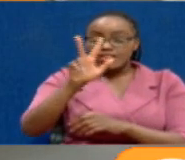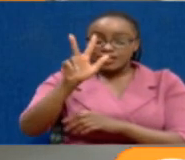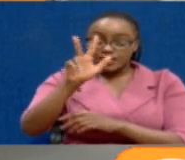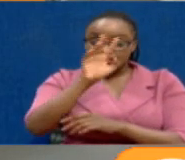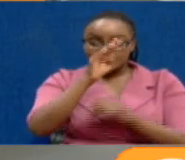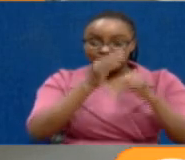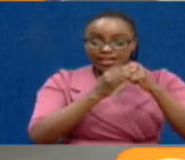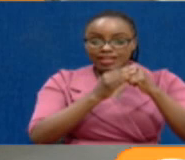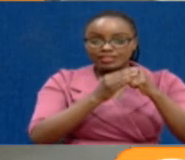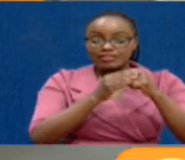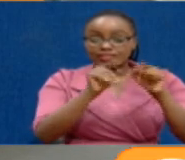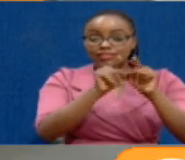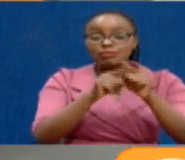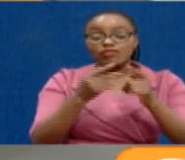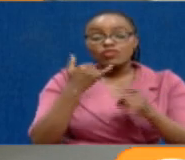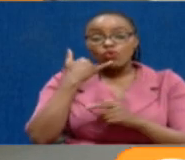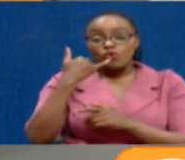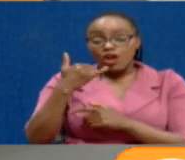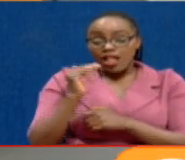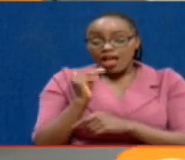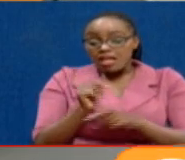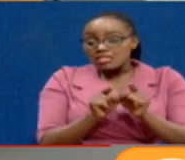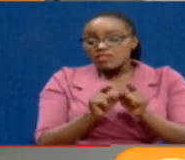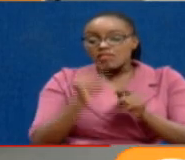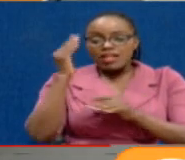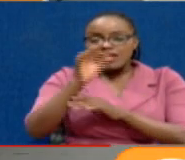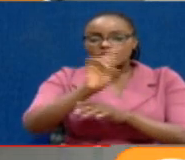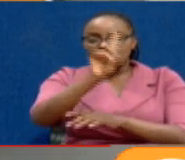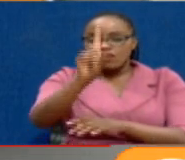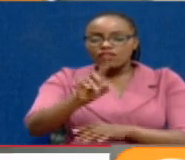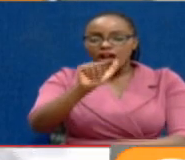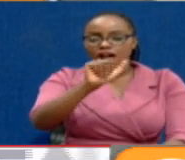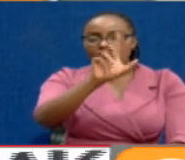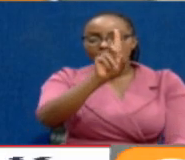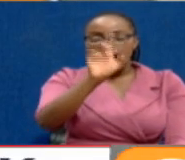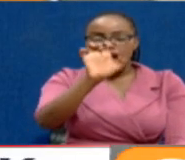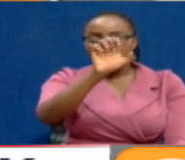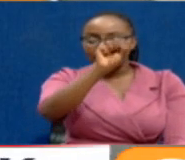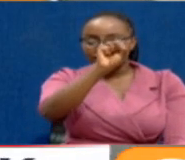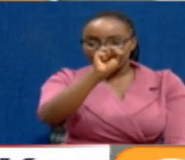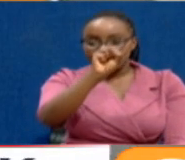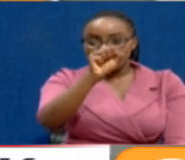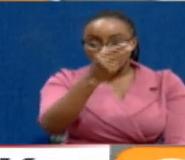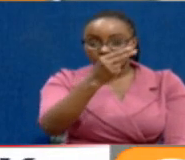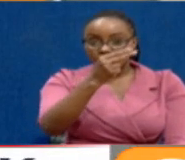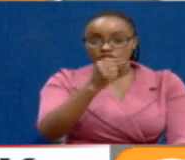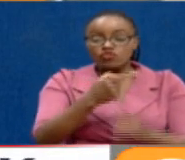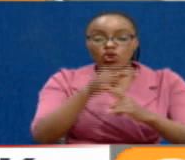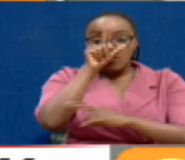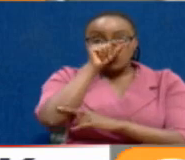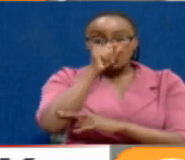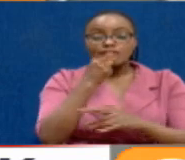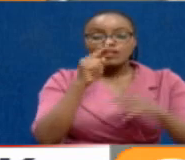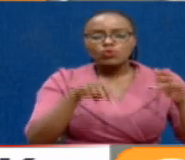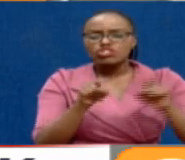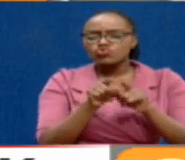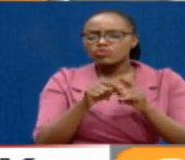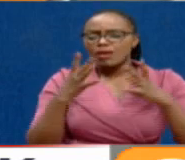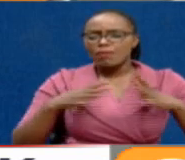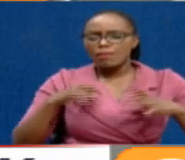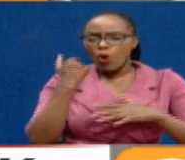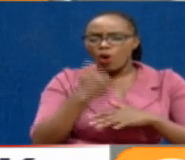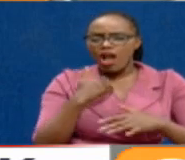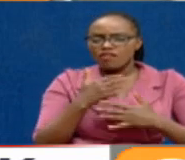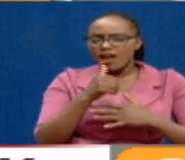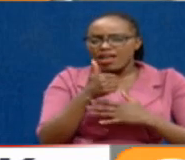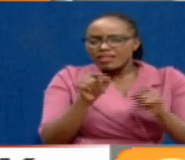0742-961-339. Just tell us where you're calling from, your name and your question directly. Adesh Bin Kadiri on Twitter says, do you consider people with lots